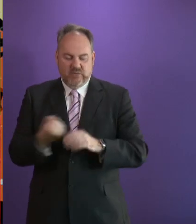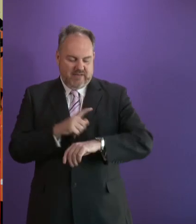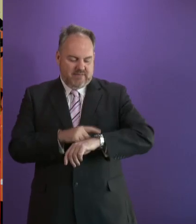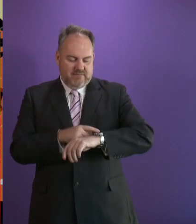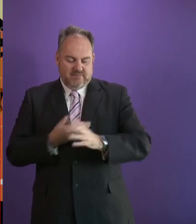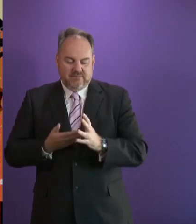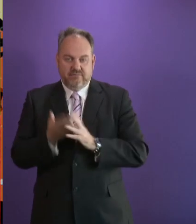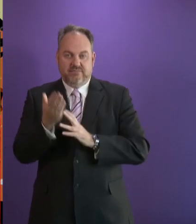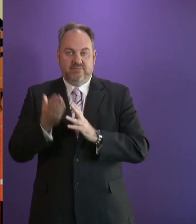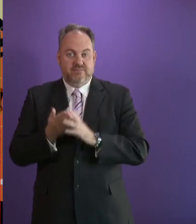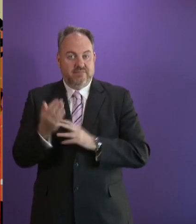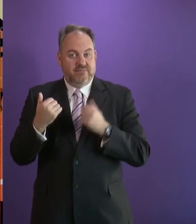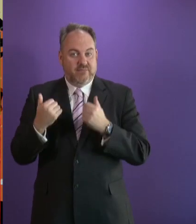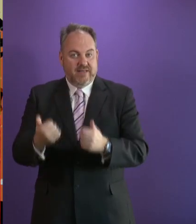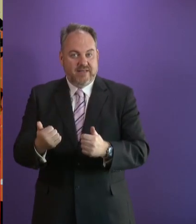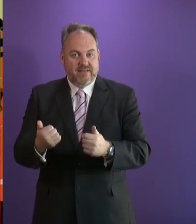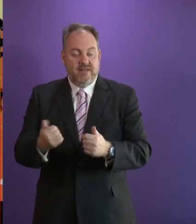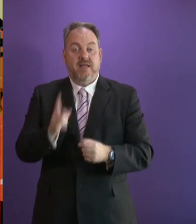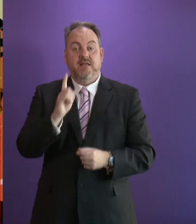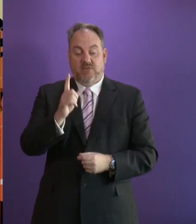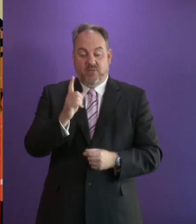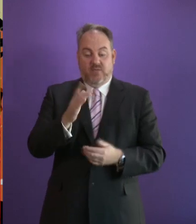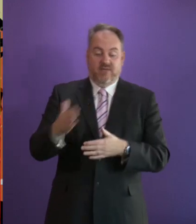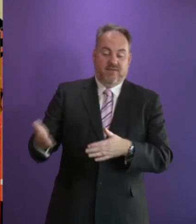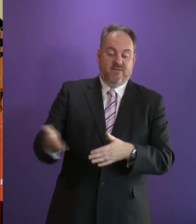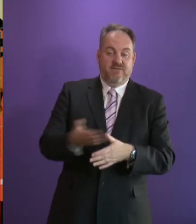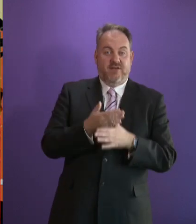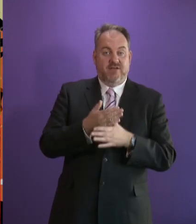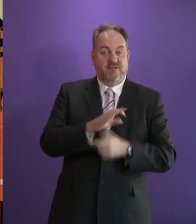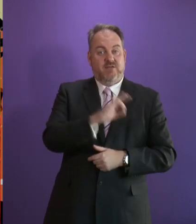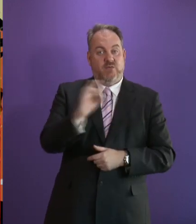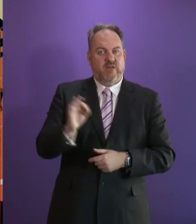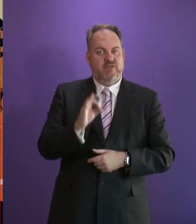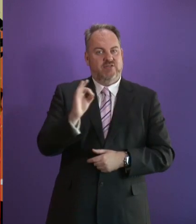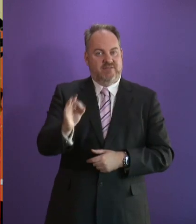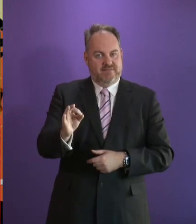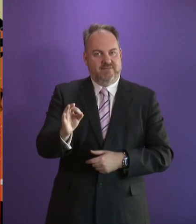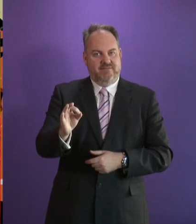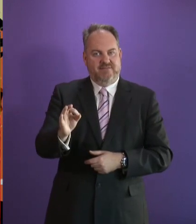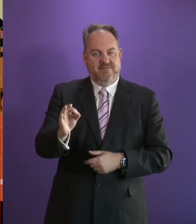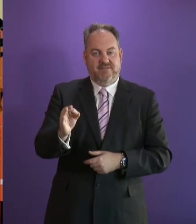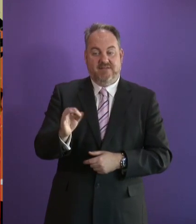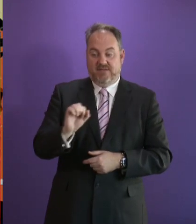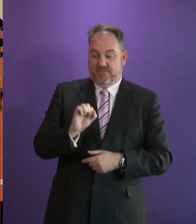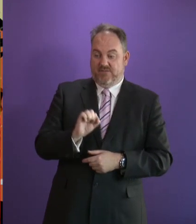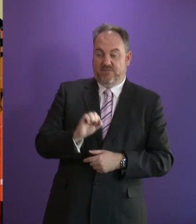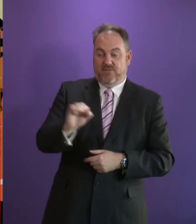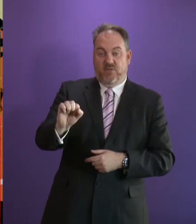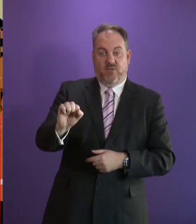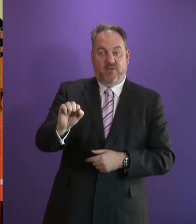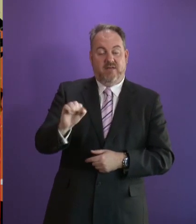through. For example, the first one I have is actually a question for